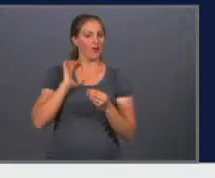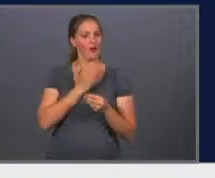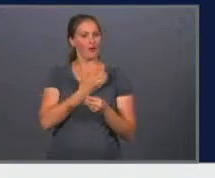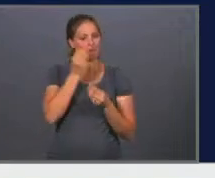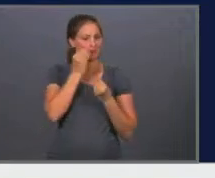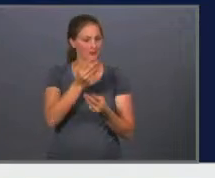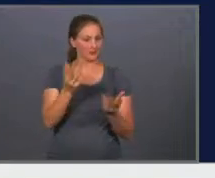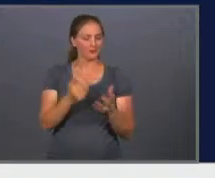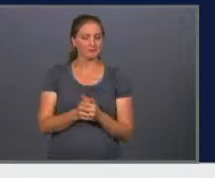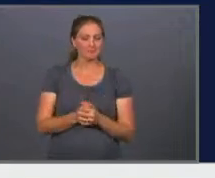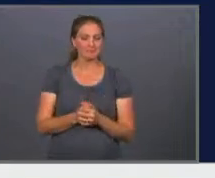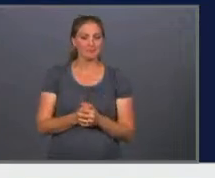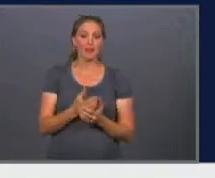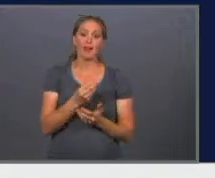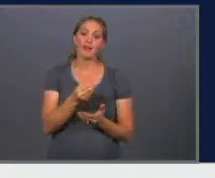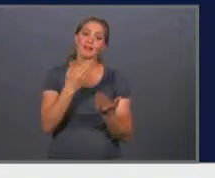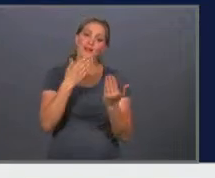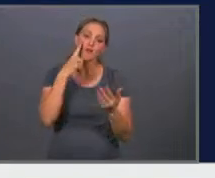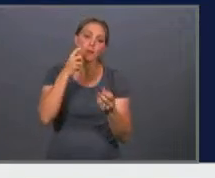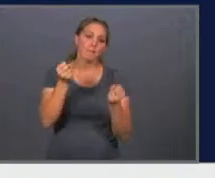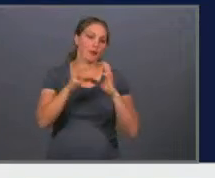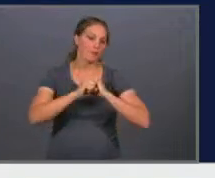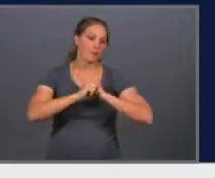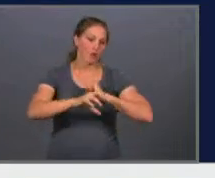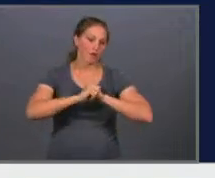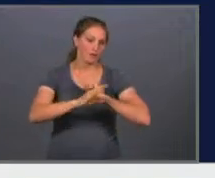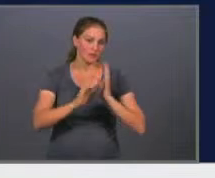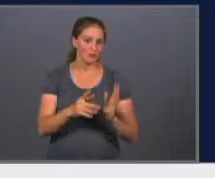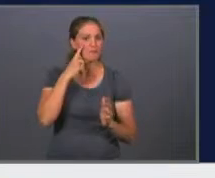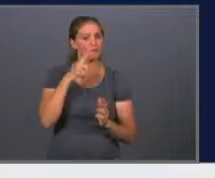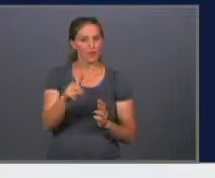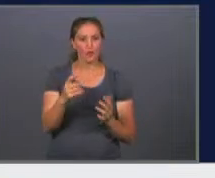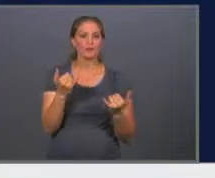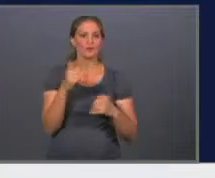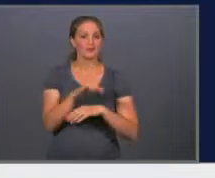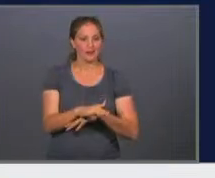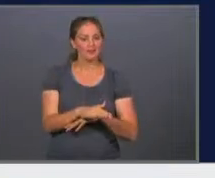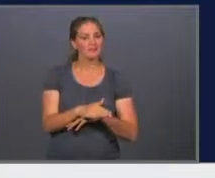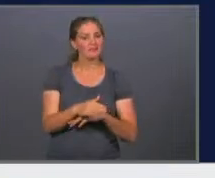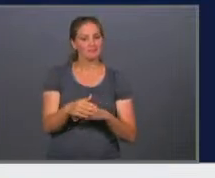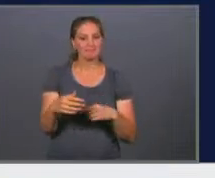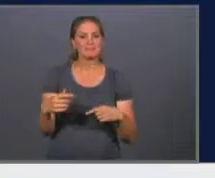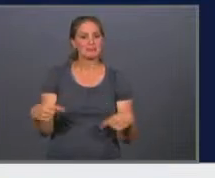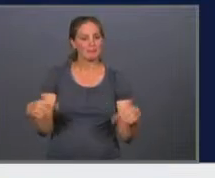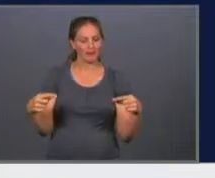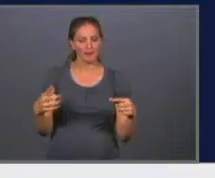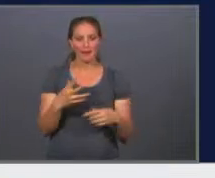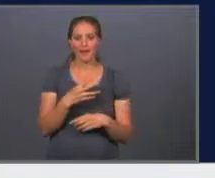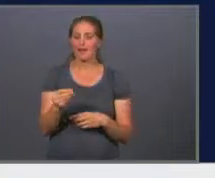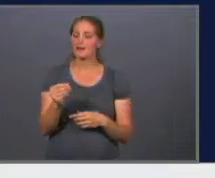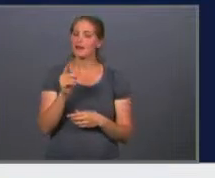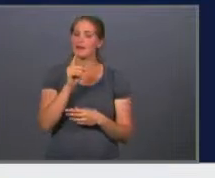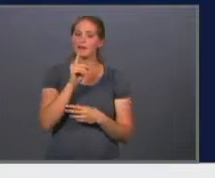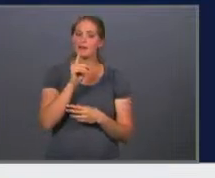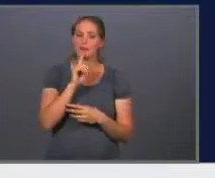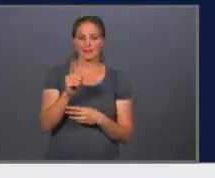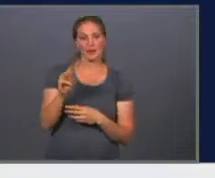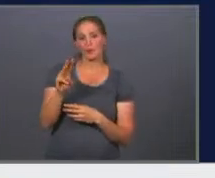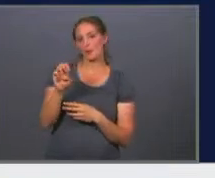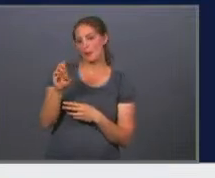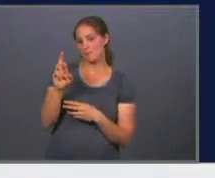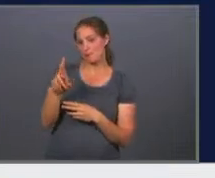also greatly appreciate the many broadcasters who are airing tonight's debate and are indebted to Weber State